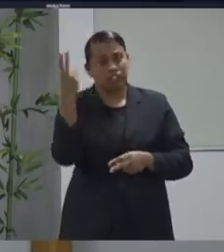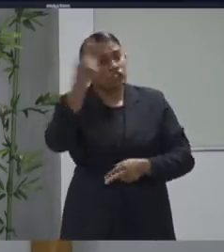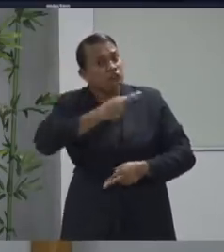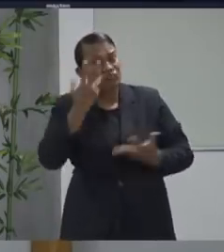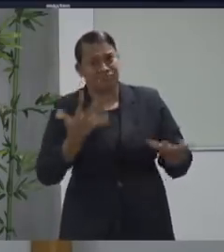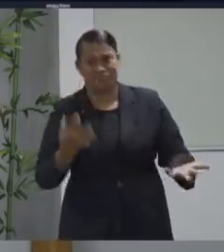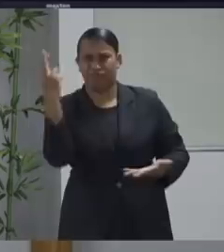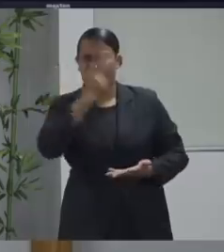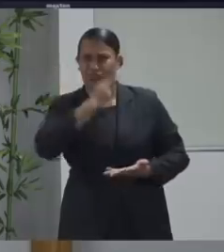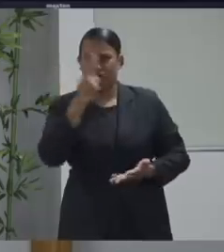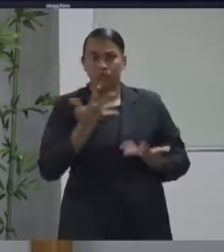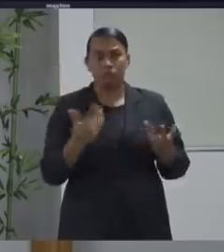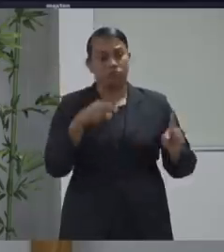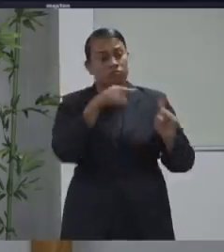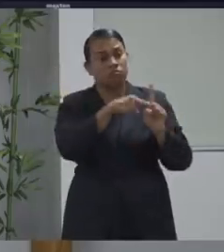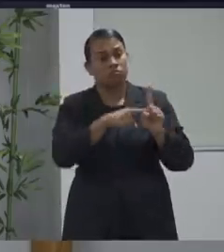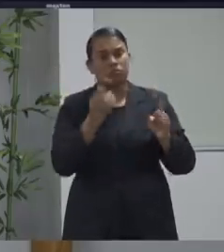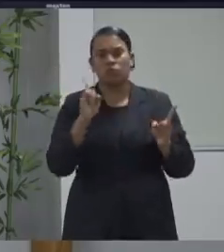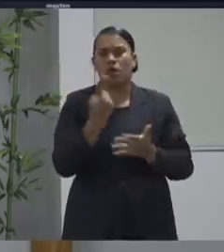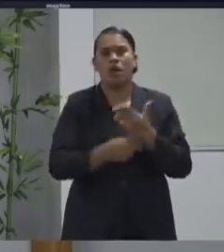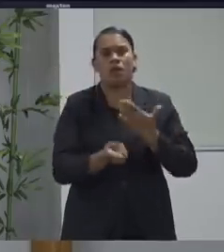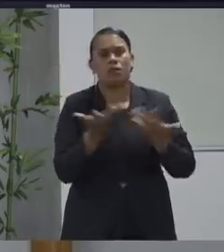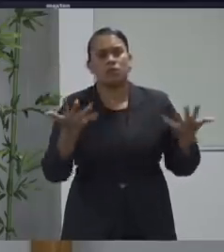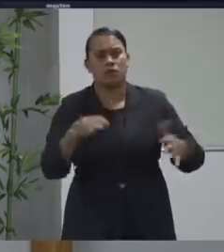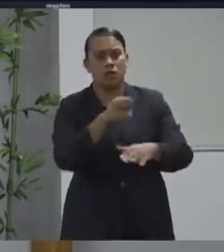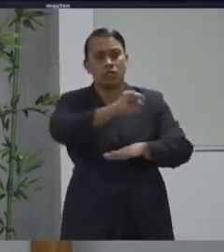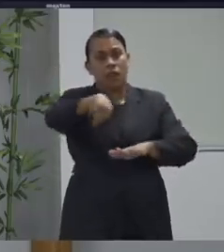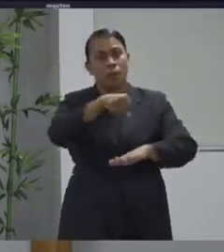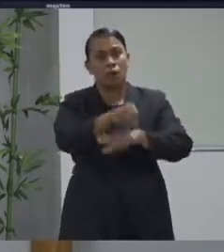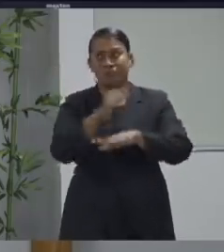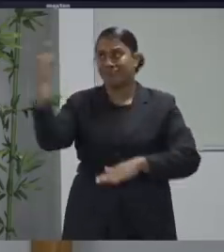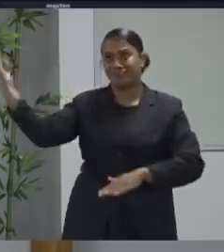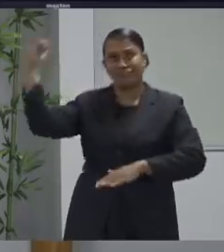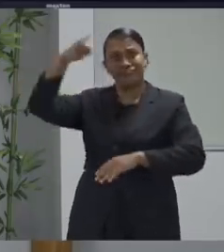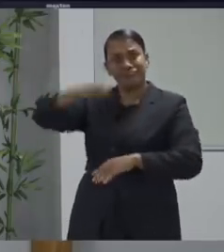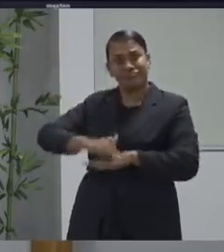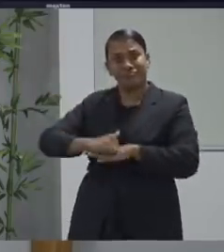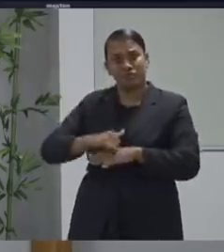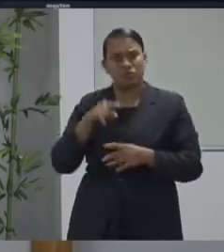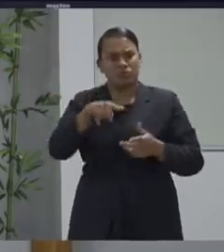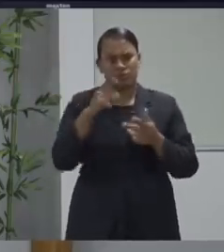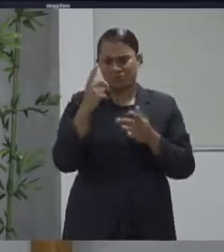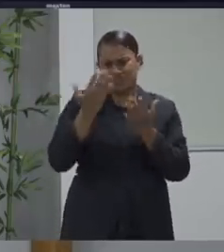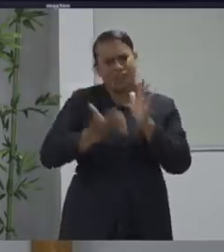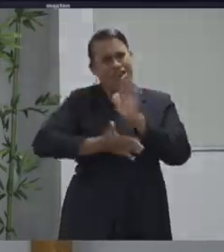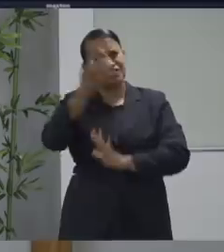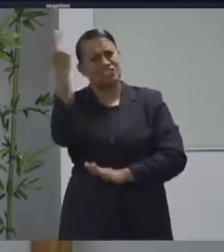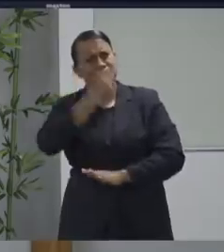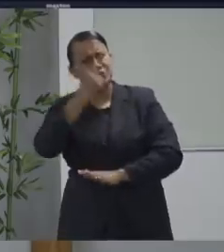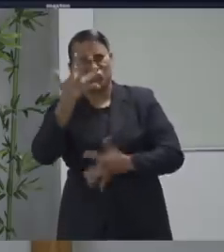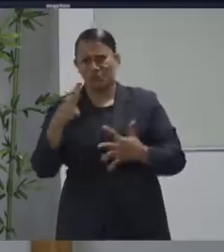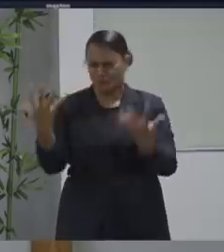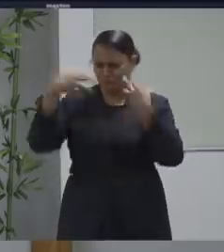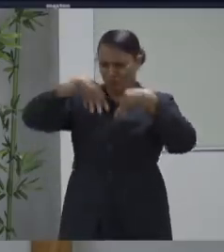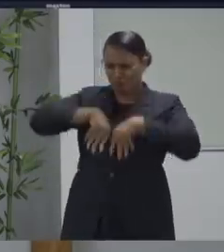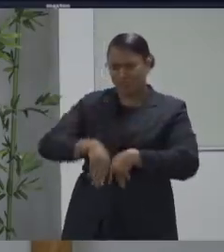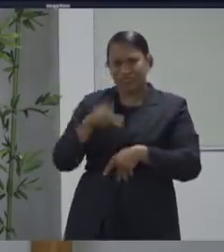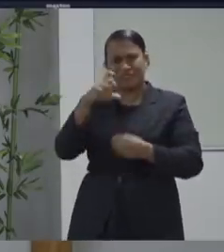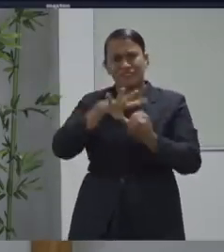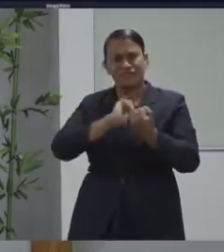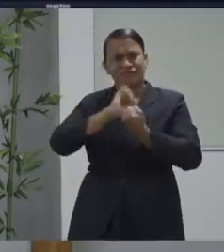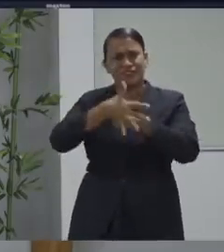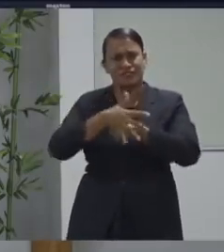One of them was coming in from Singapore and had a high risk of exposure to the virus while overseas. After reports he